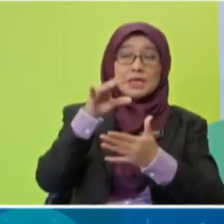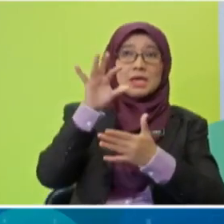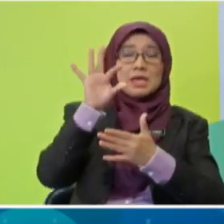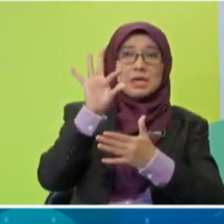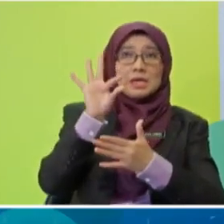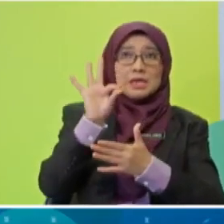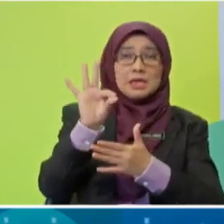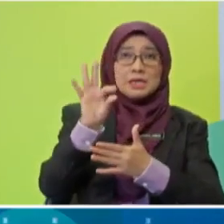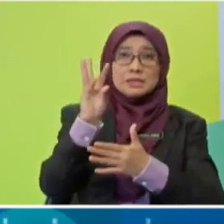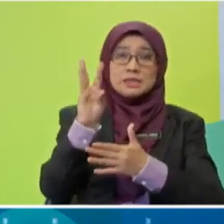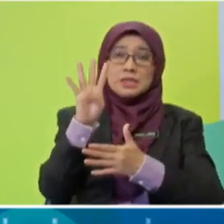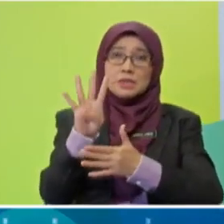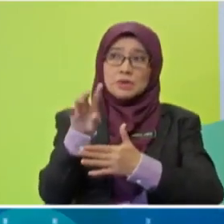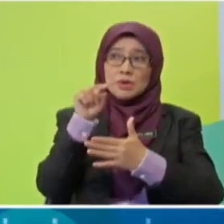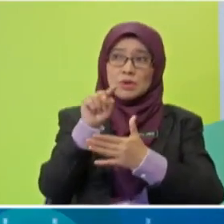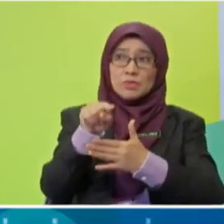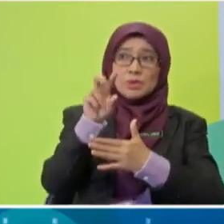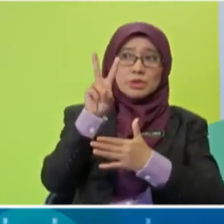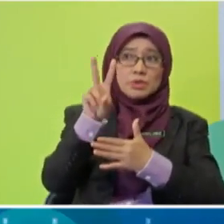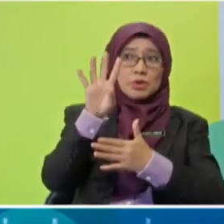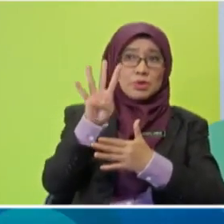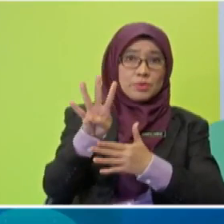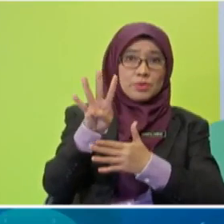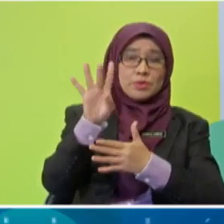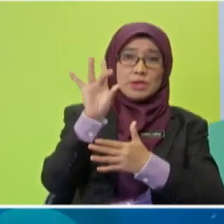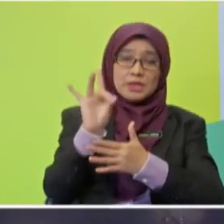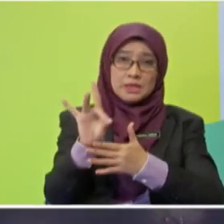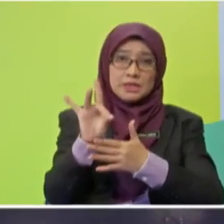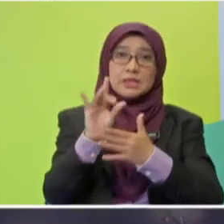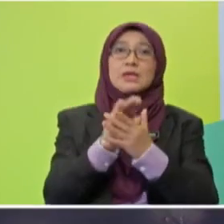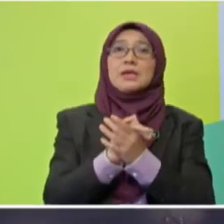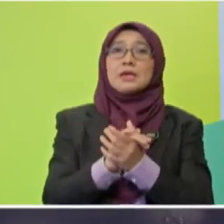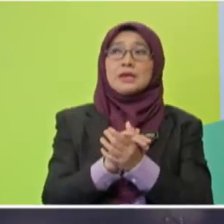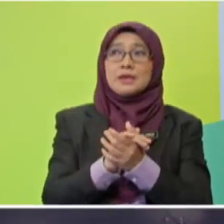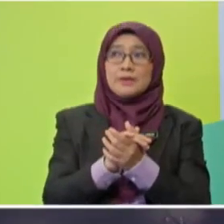0.0651. And I noticed one thing. You did a good job. Okay,